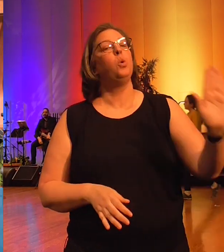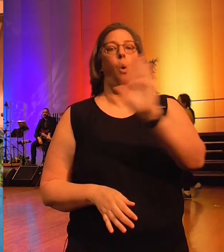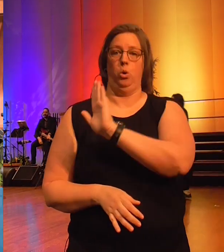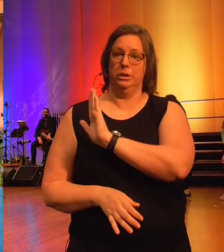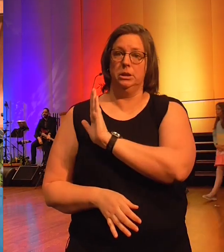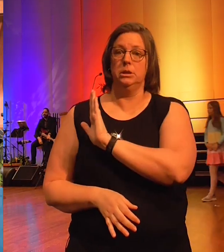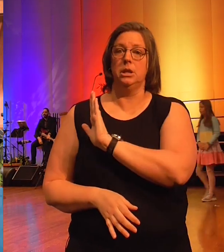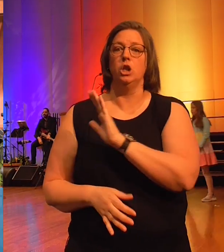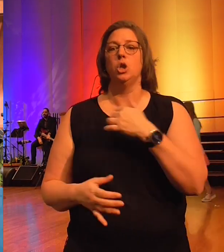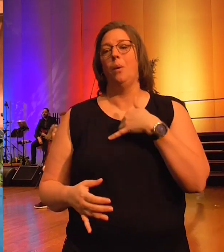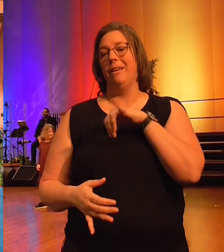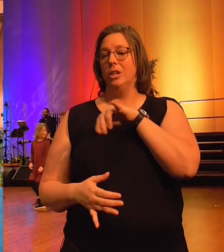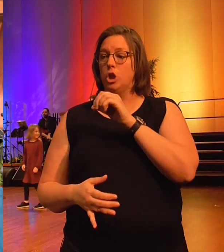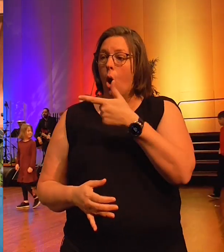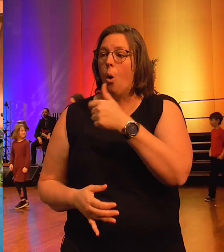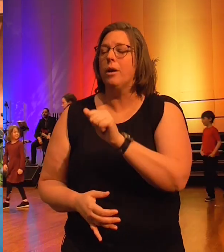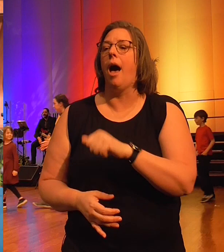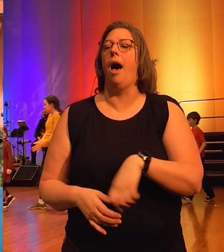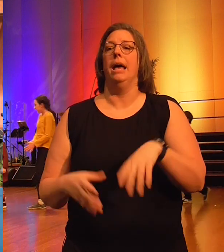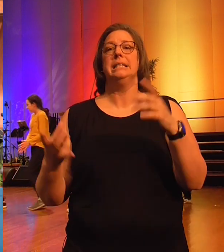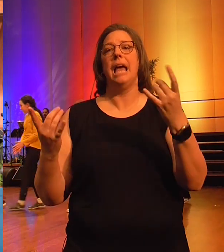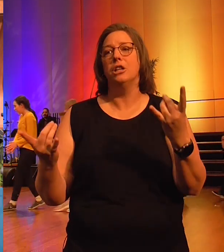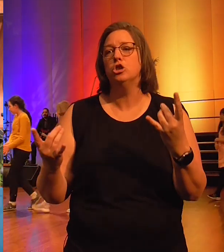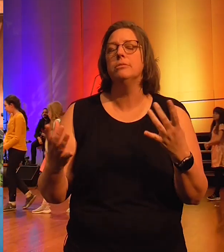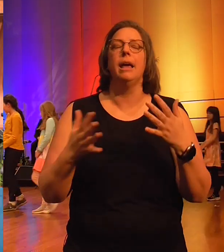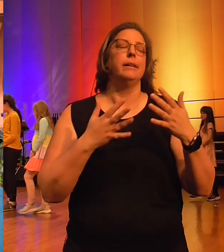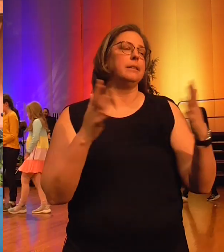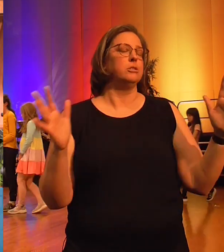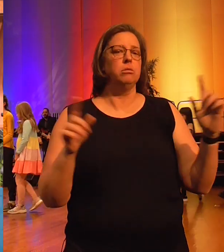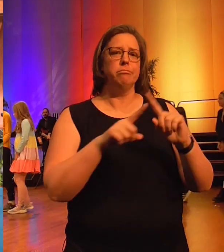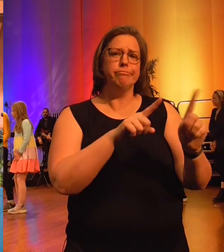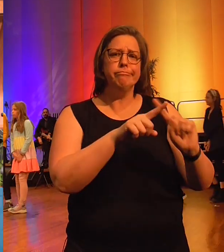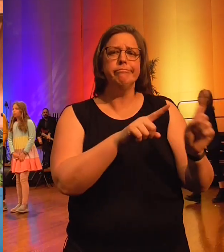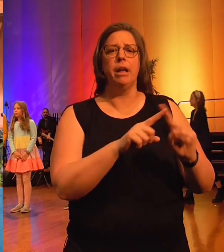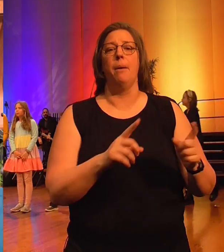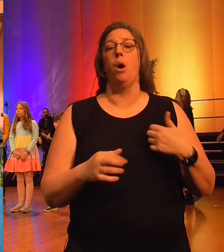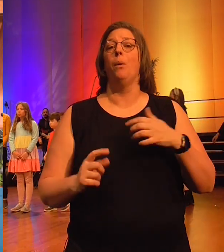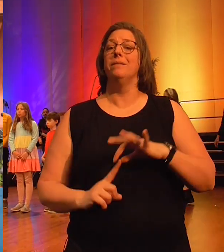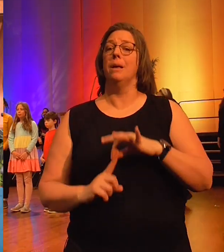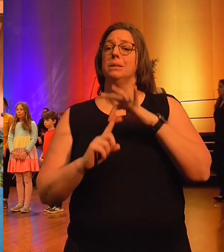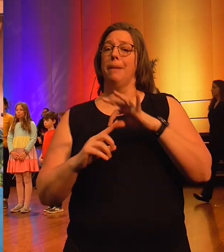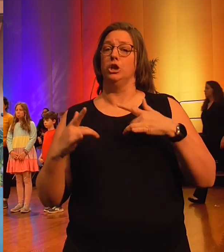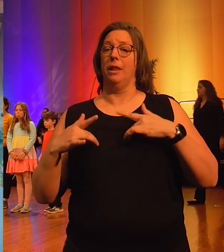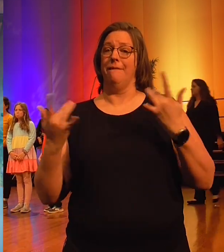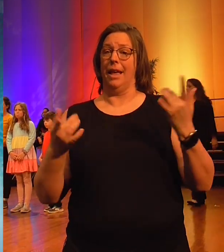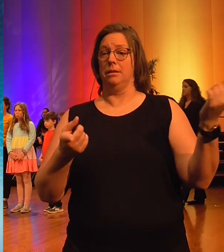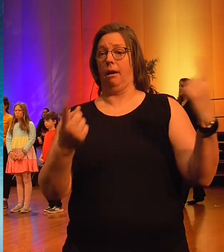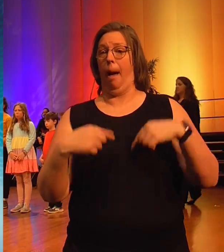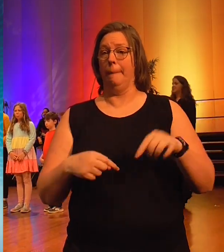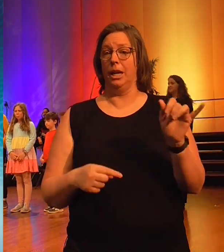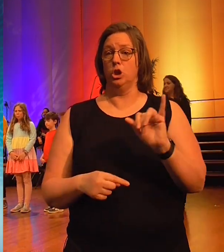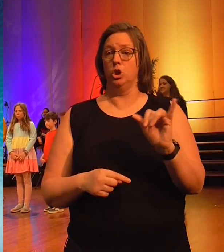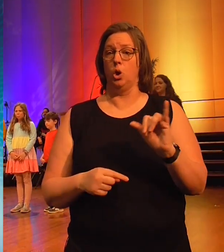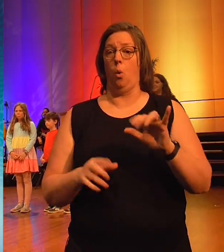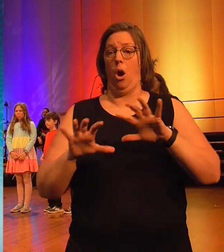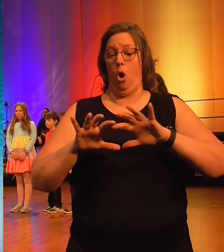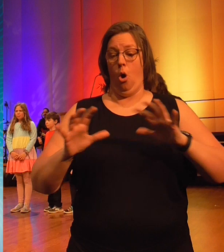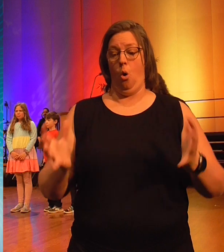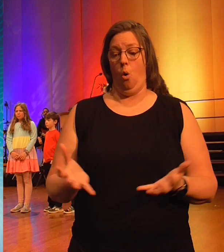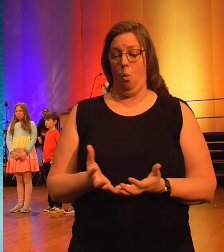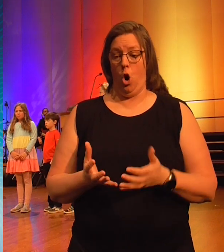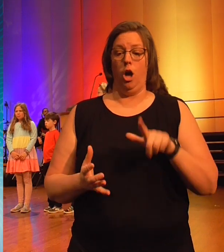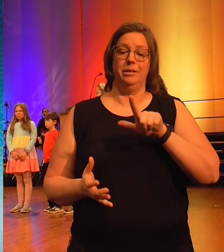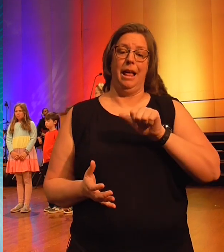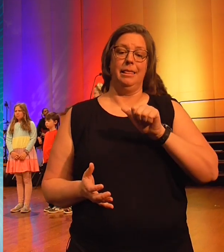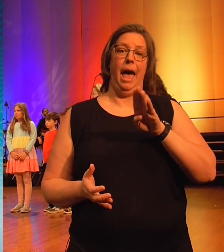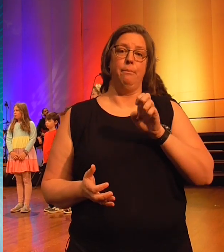we have yoga and Tai Chi and meditation during the week, but we have some special events coming up too. Next Saturday is World Labyrinth Day,